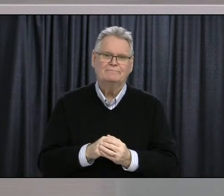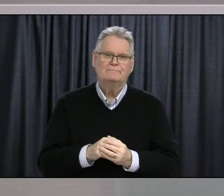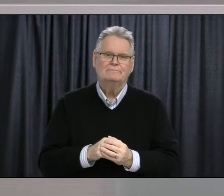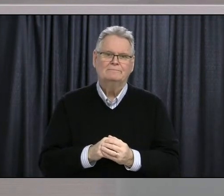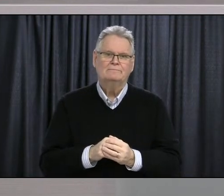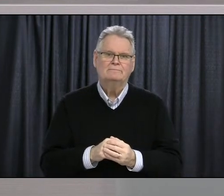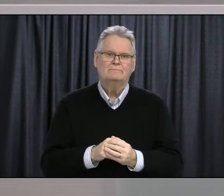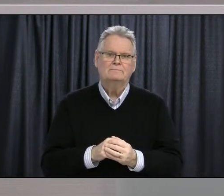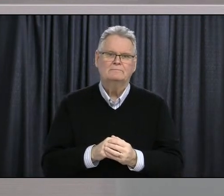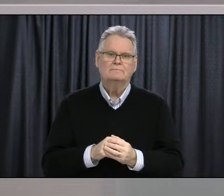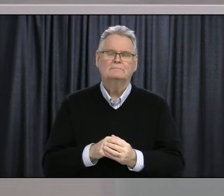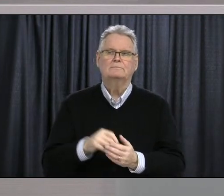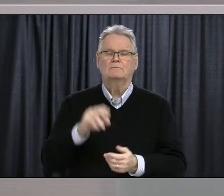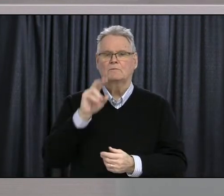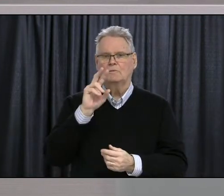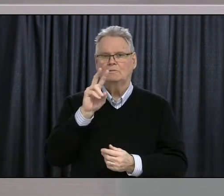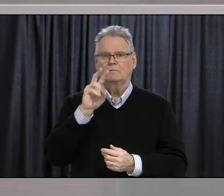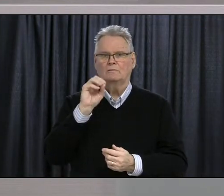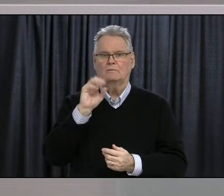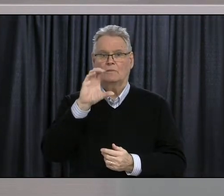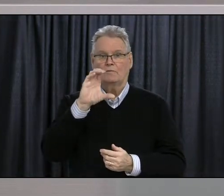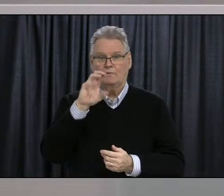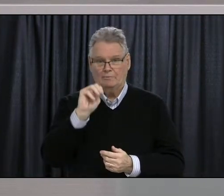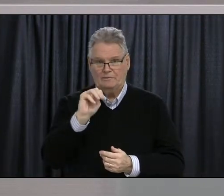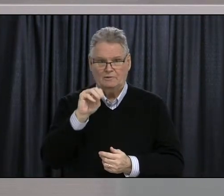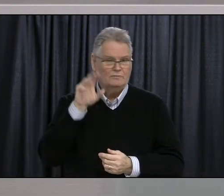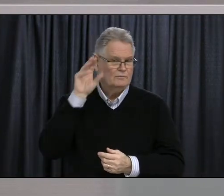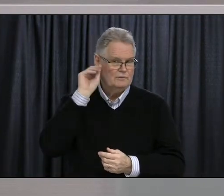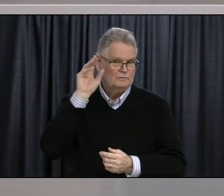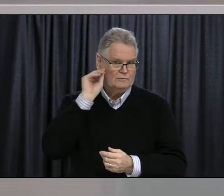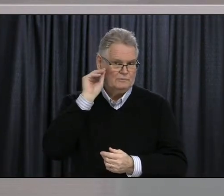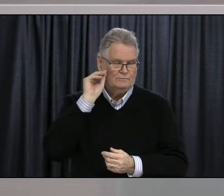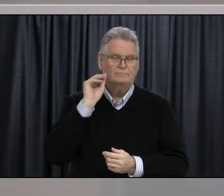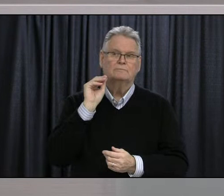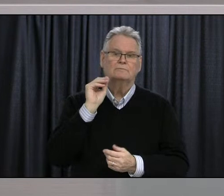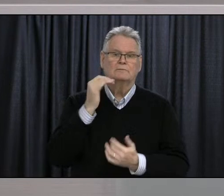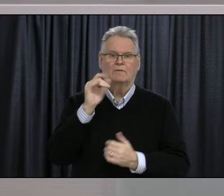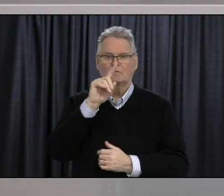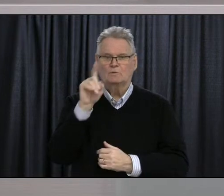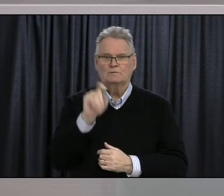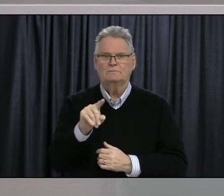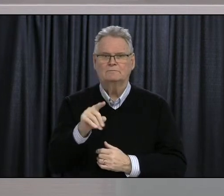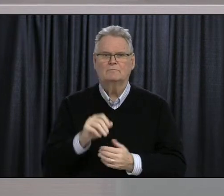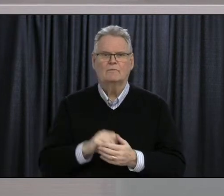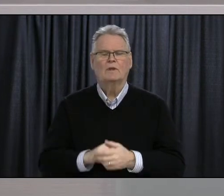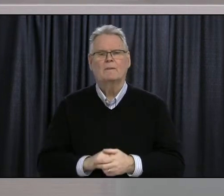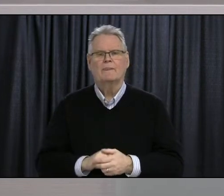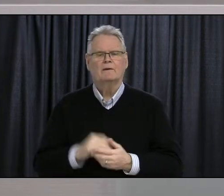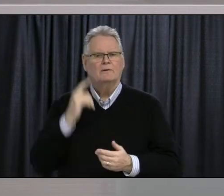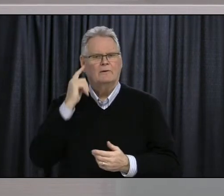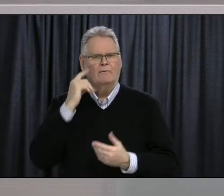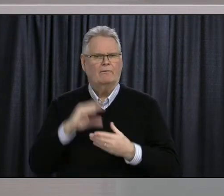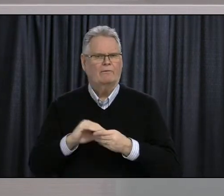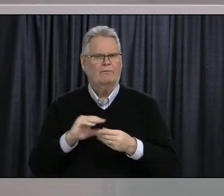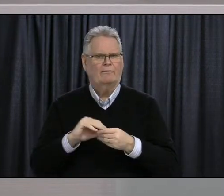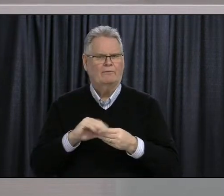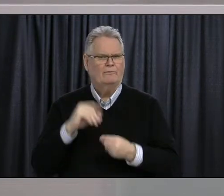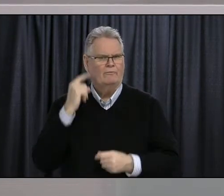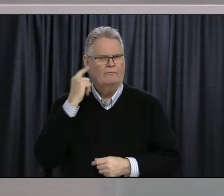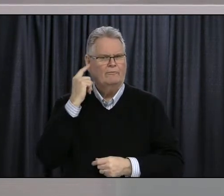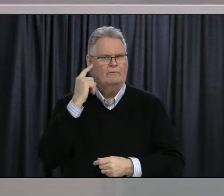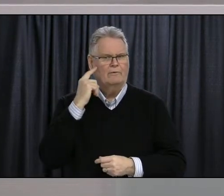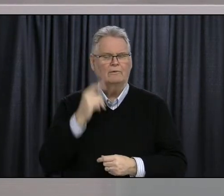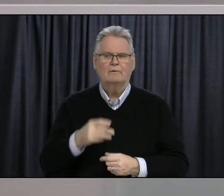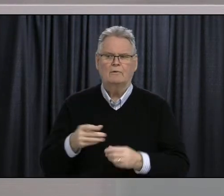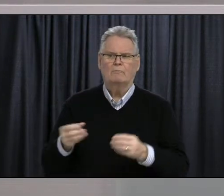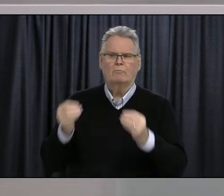question? Yes, we're hearing of 4 confirmed cases in Fremont, Quebec. Do you think that the Labrador border